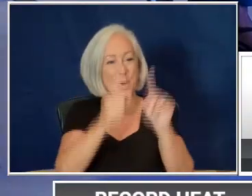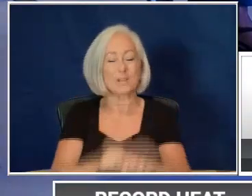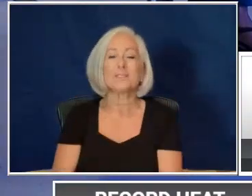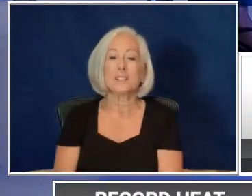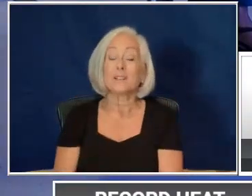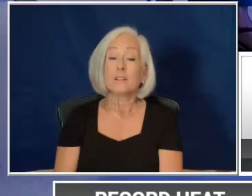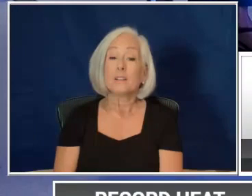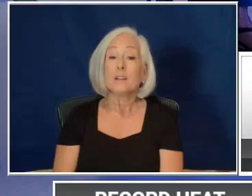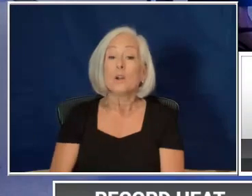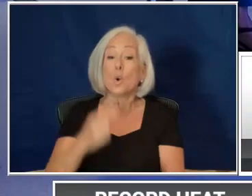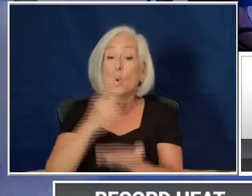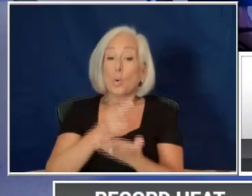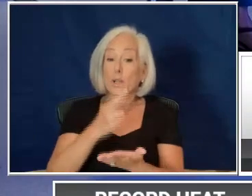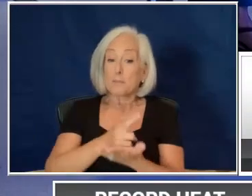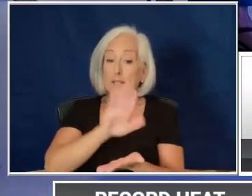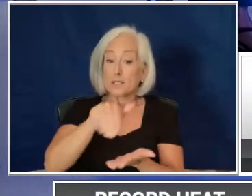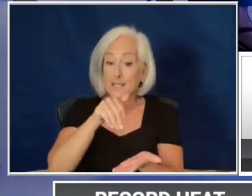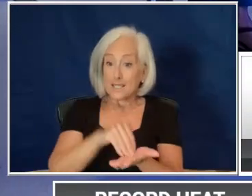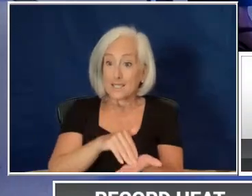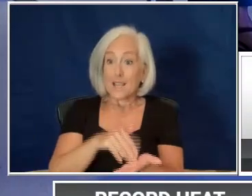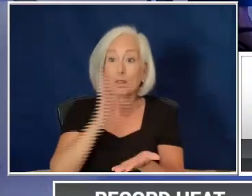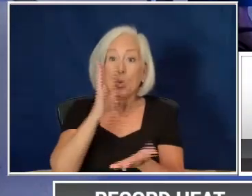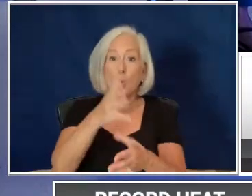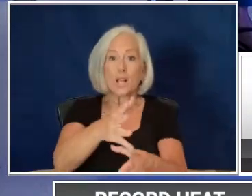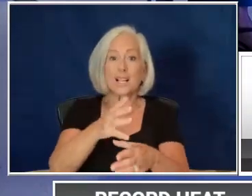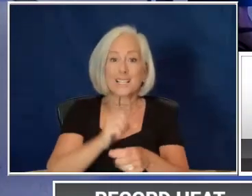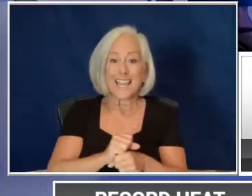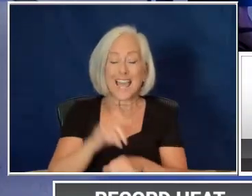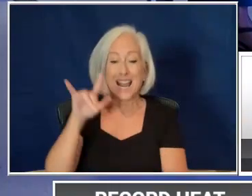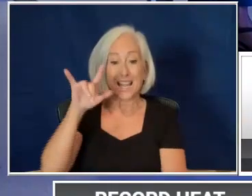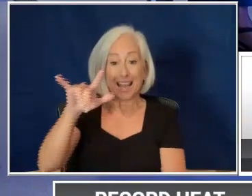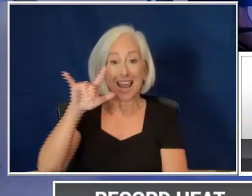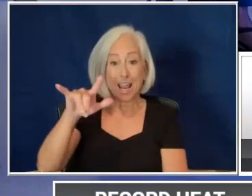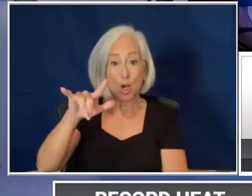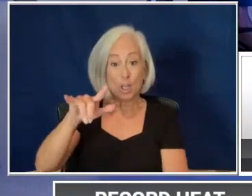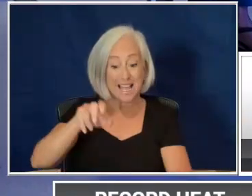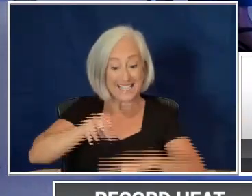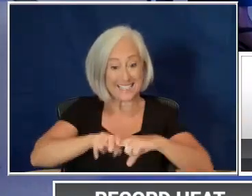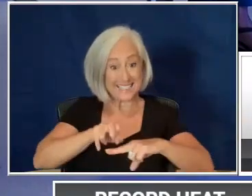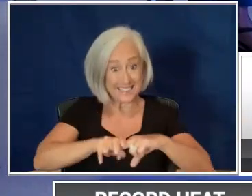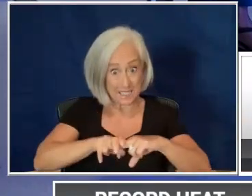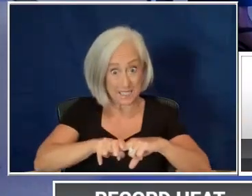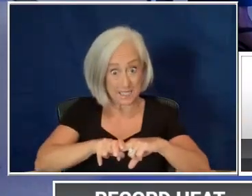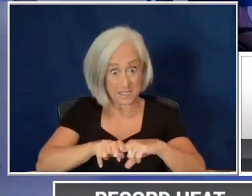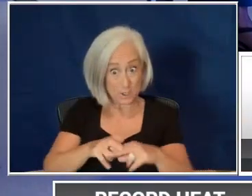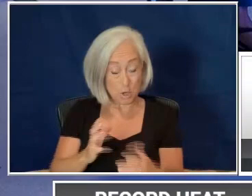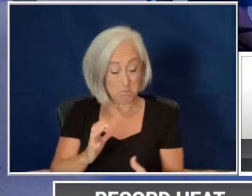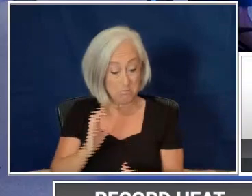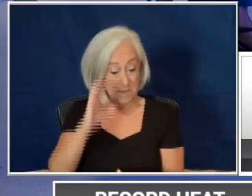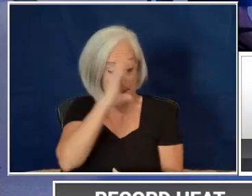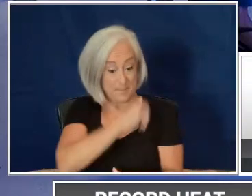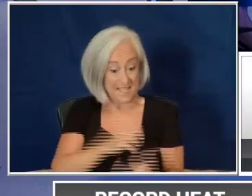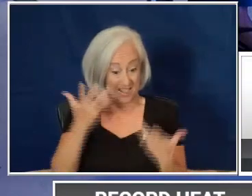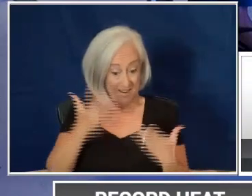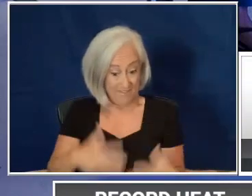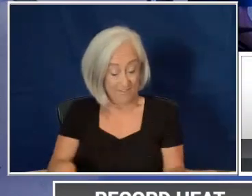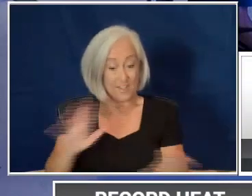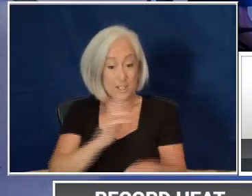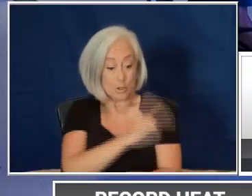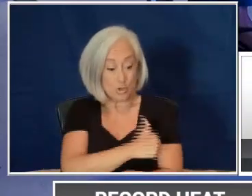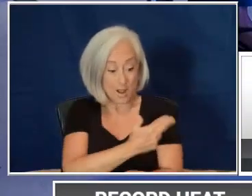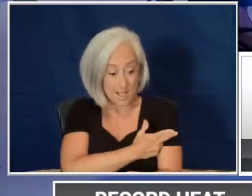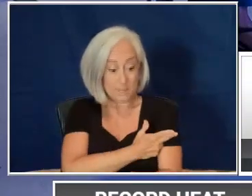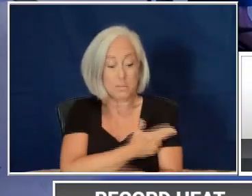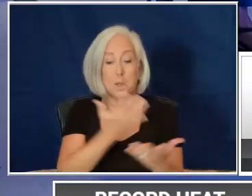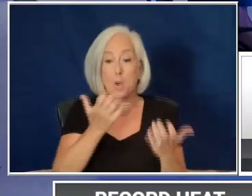to receive airline seats to help people learn. I'm sure when somebody's come out of the hospital, getting back to life, travel